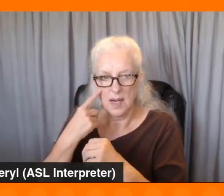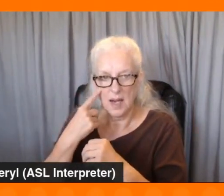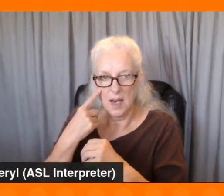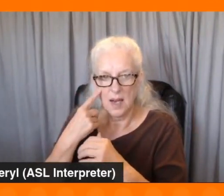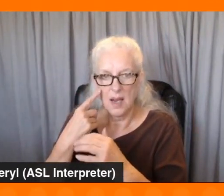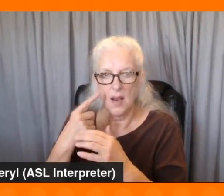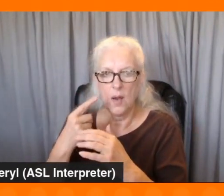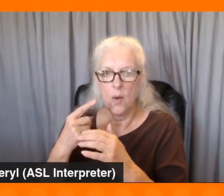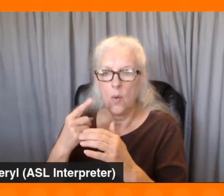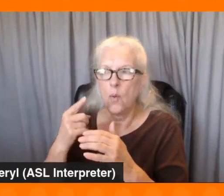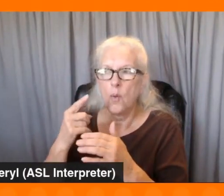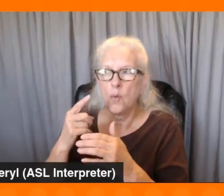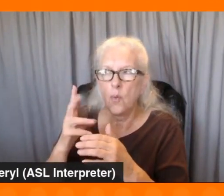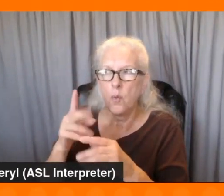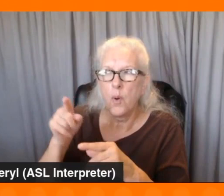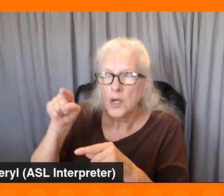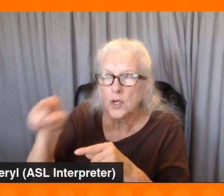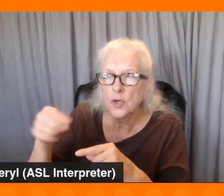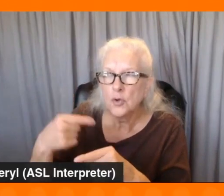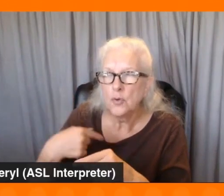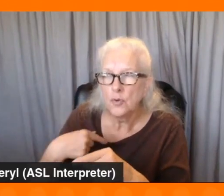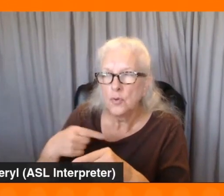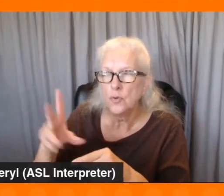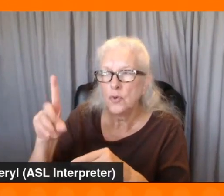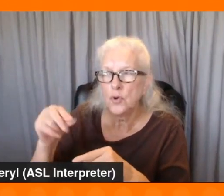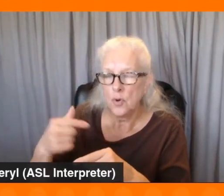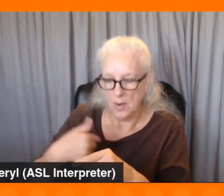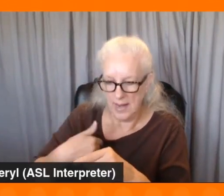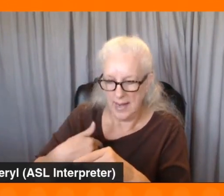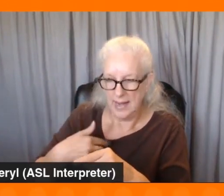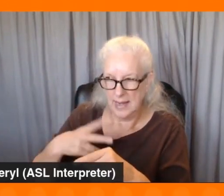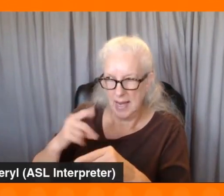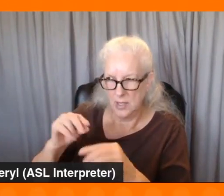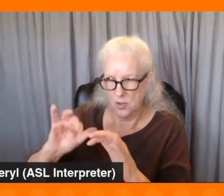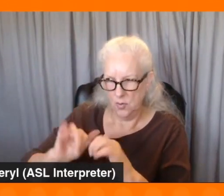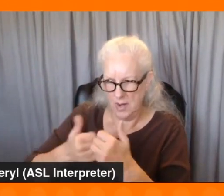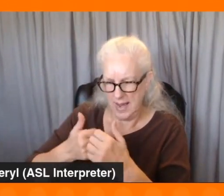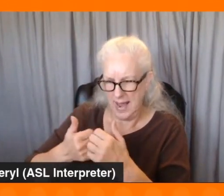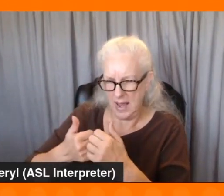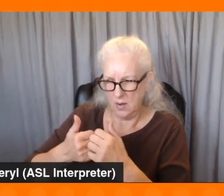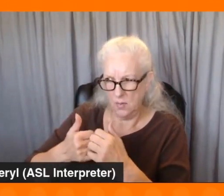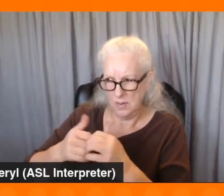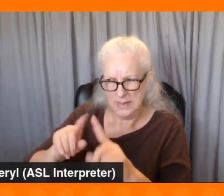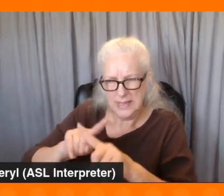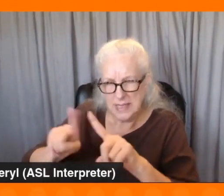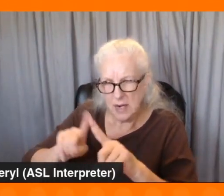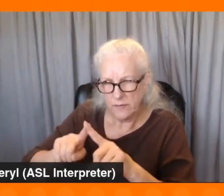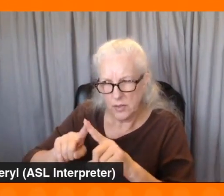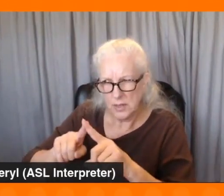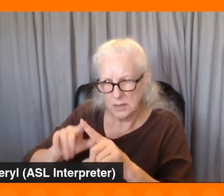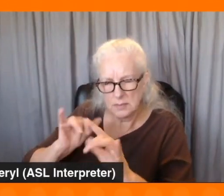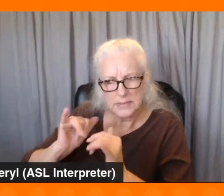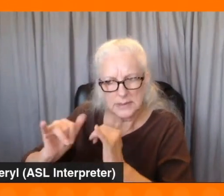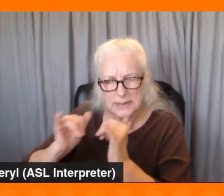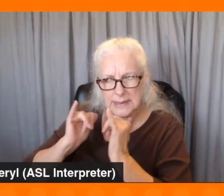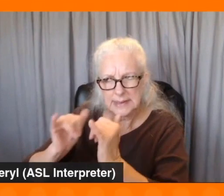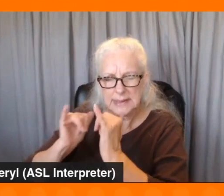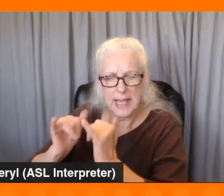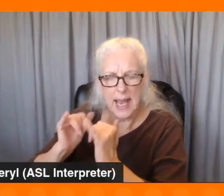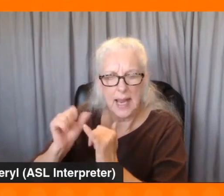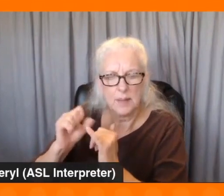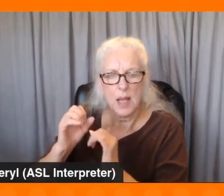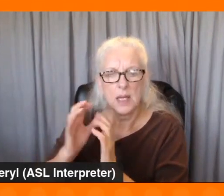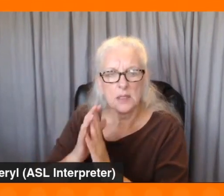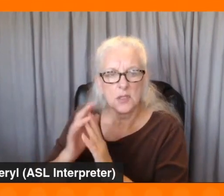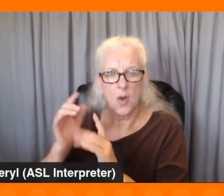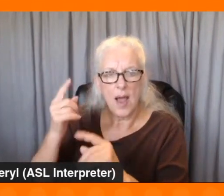you're doing or I'm doing with the learners that we serve different or similar to other approaches that we're learning through the conference? Because I've found